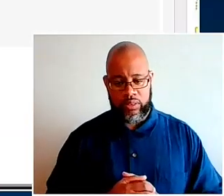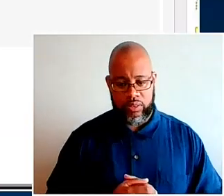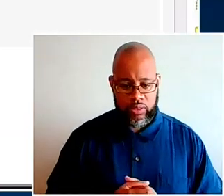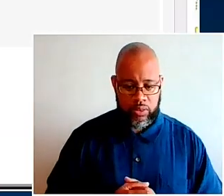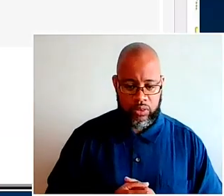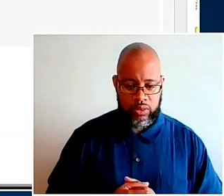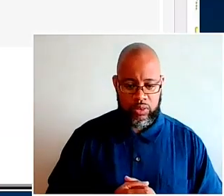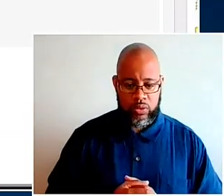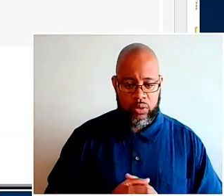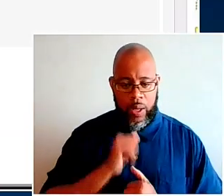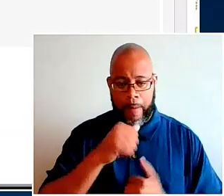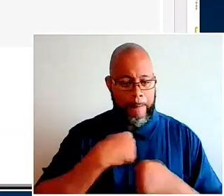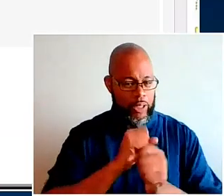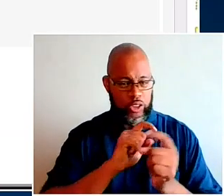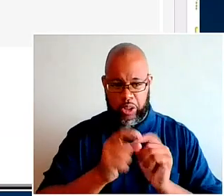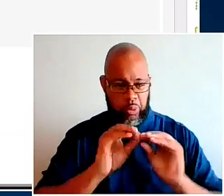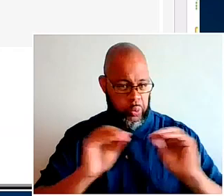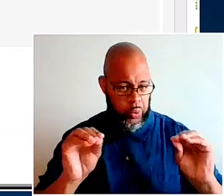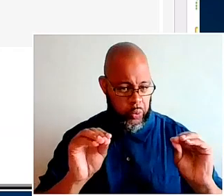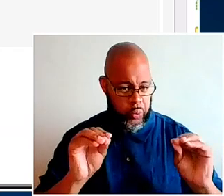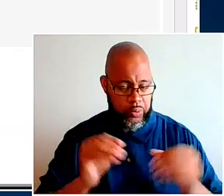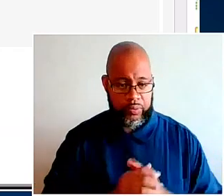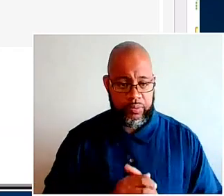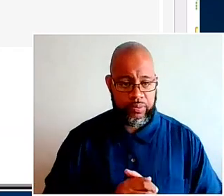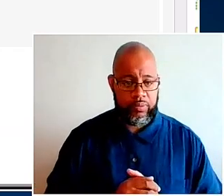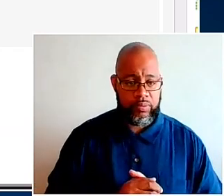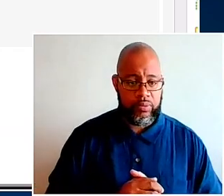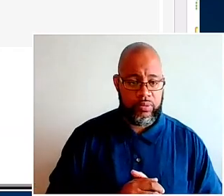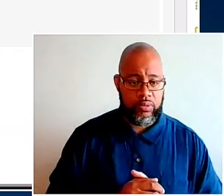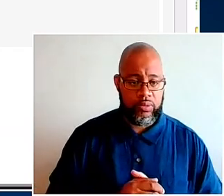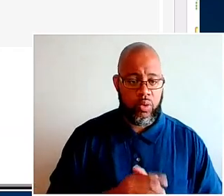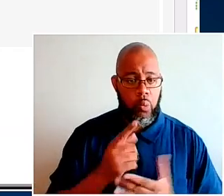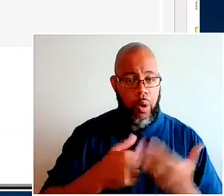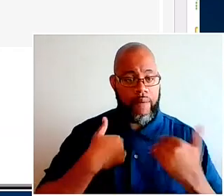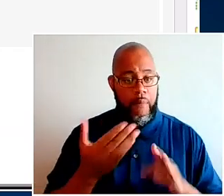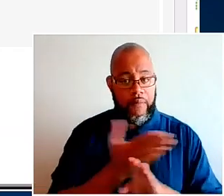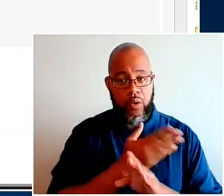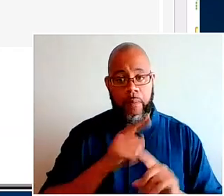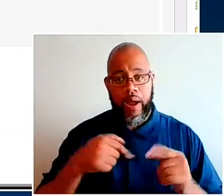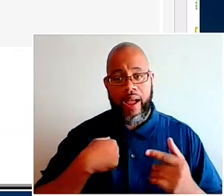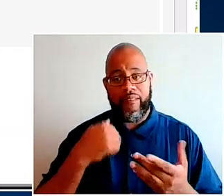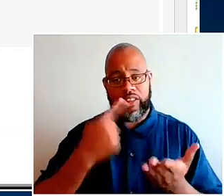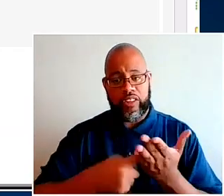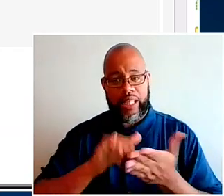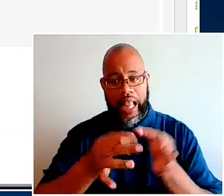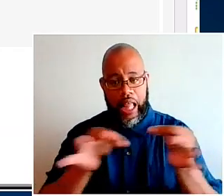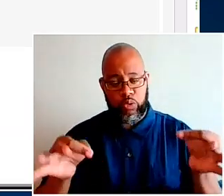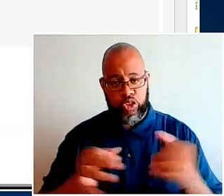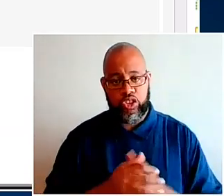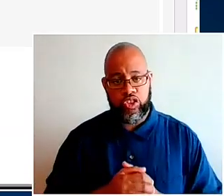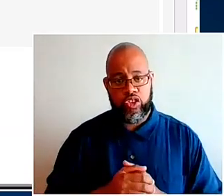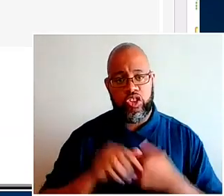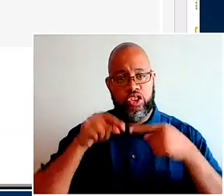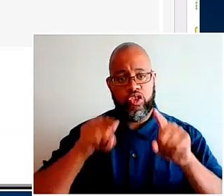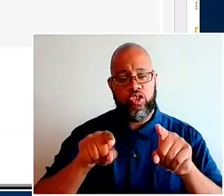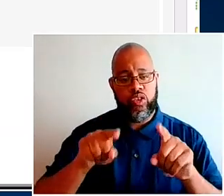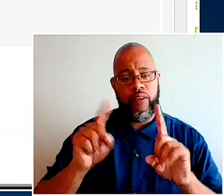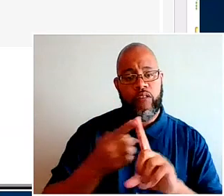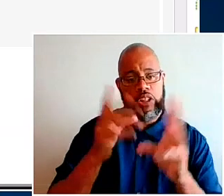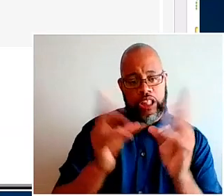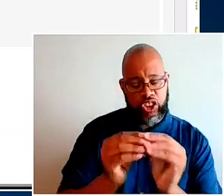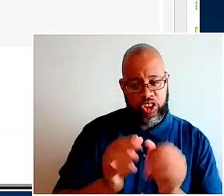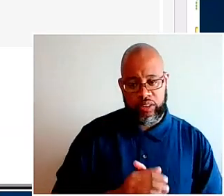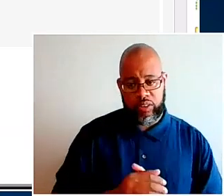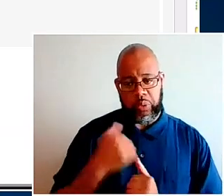we didn't make any changes here over what we had before. We discussed this language during the first session, and